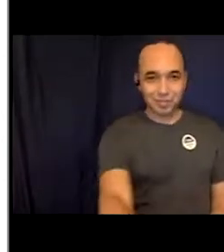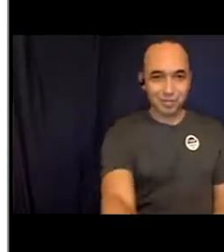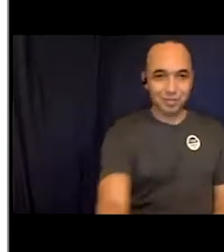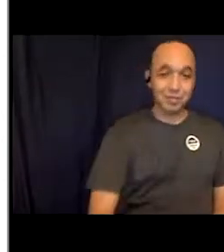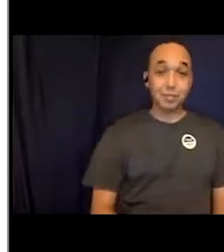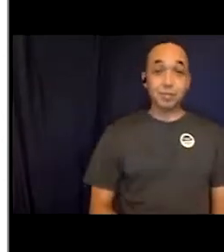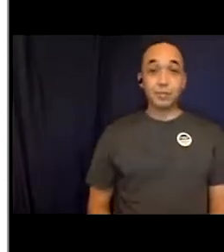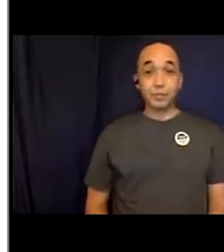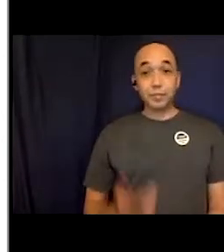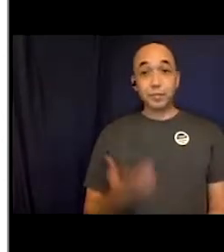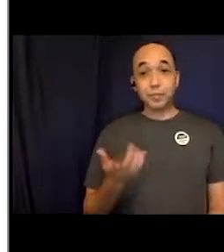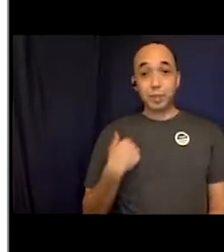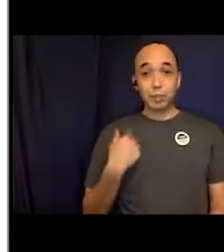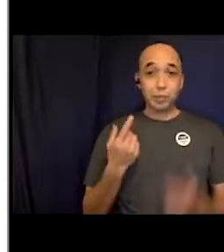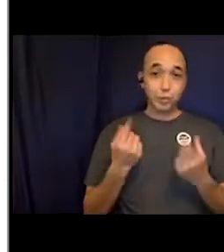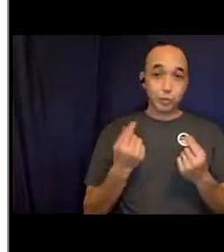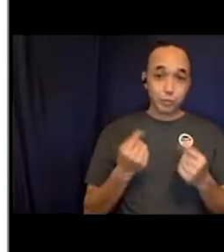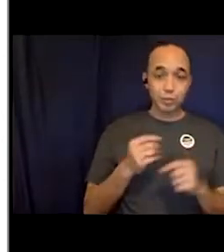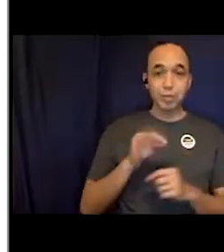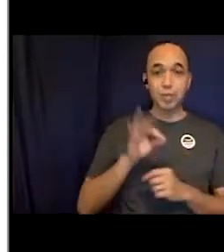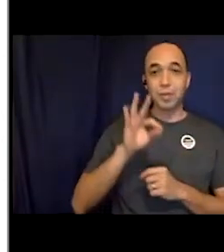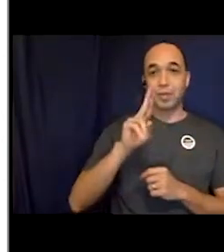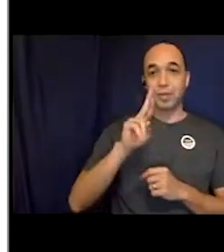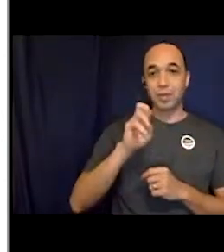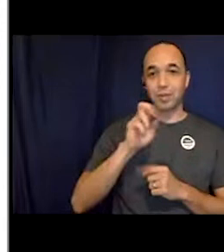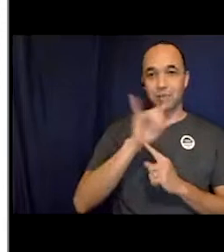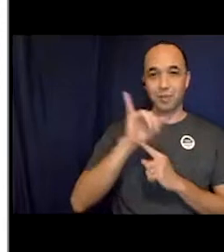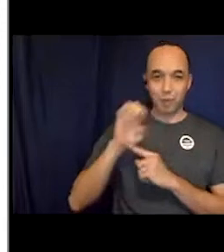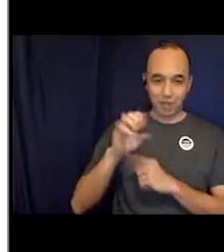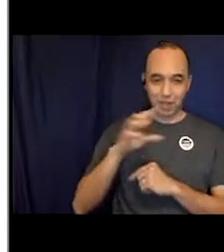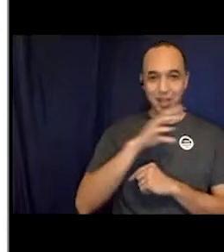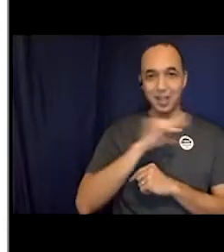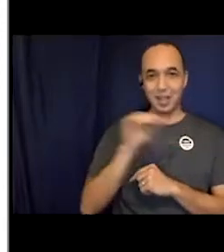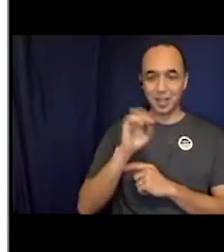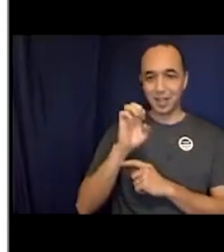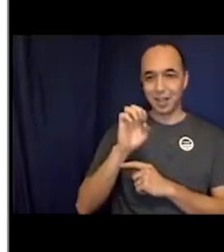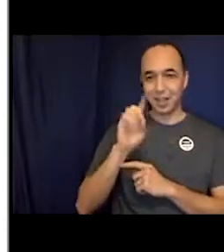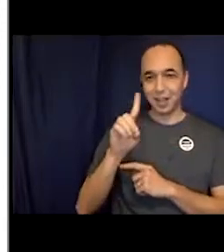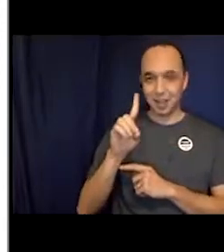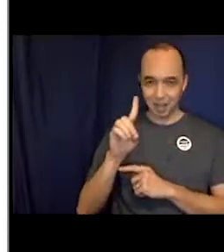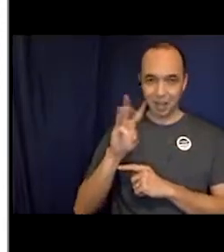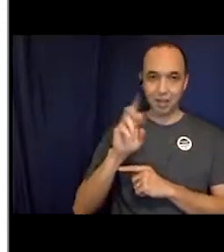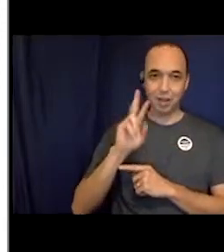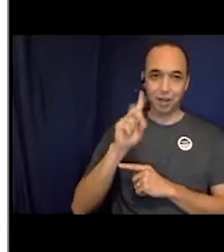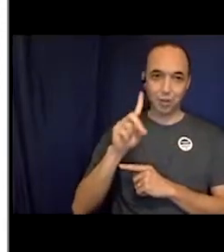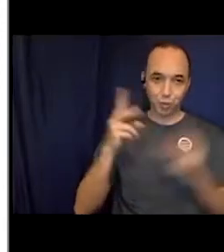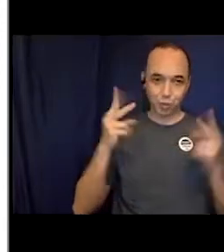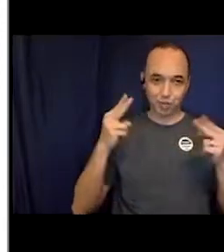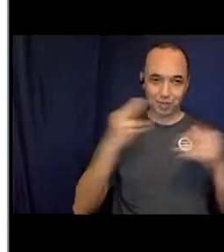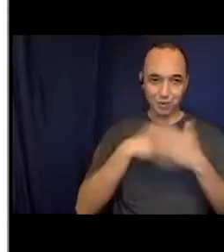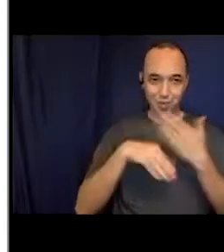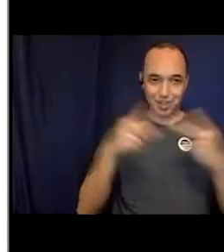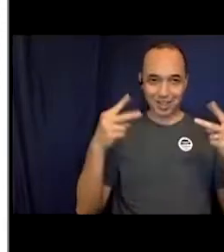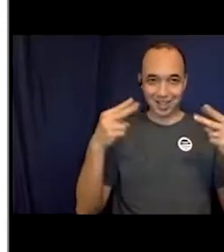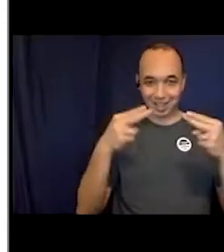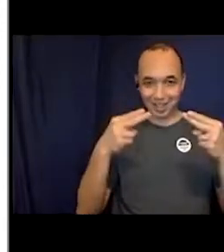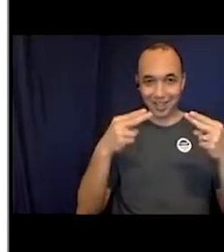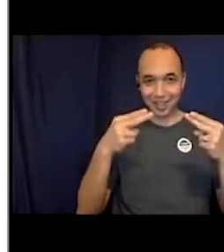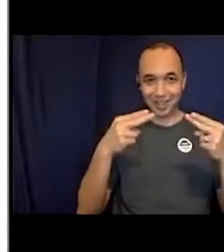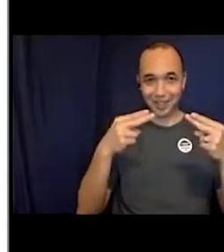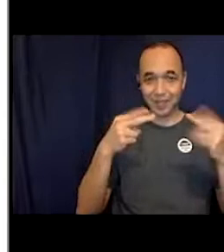Oh, that's Charlie McCarthy. That's a painting I did a few years ago.